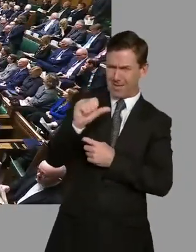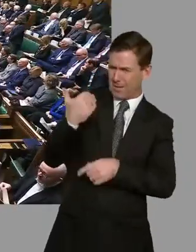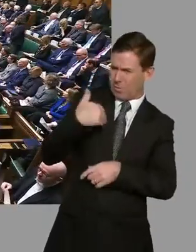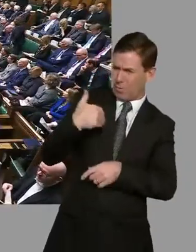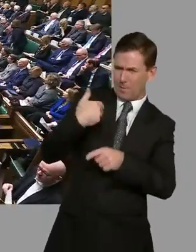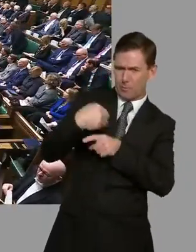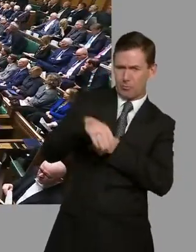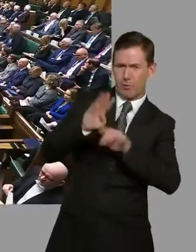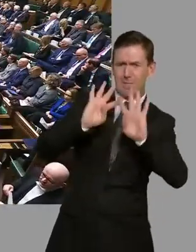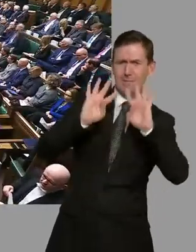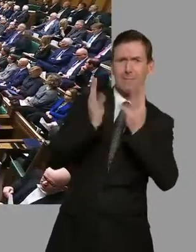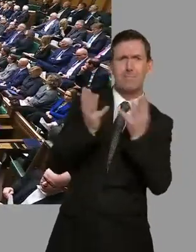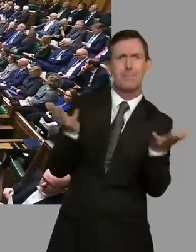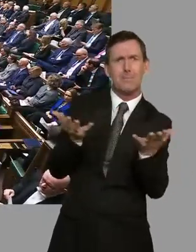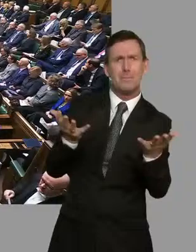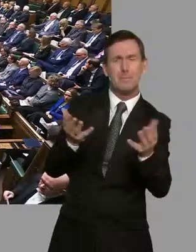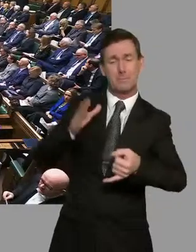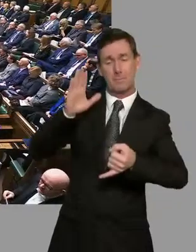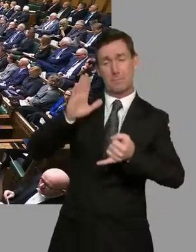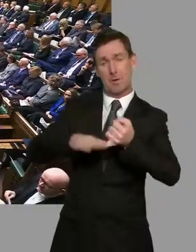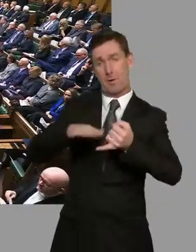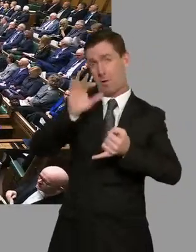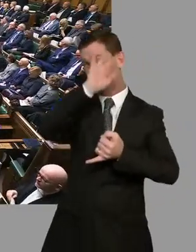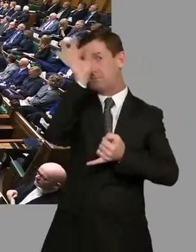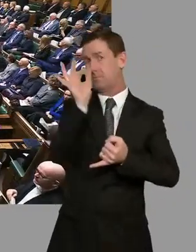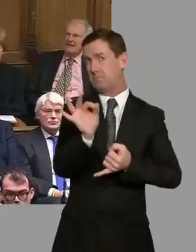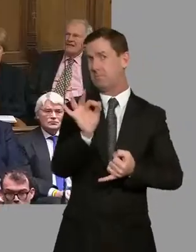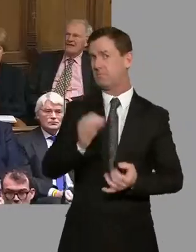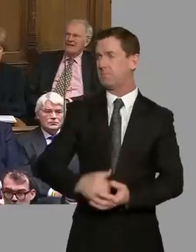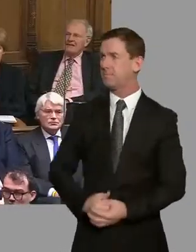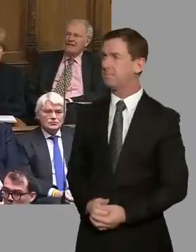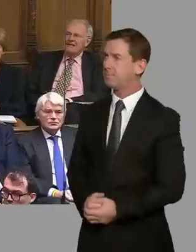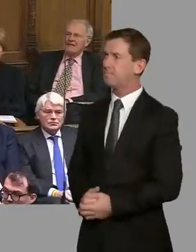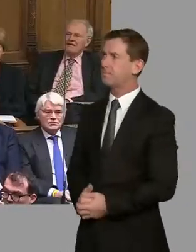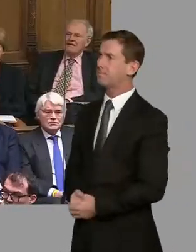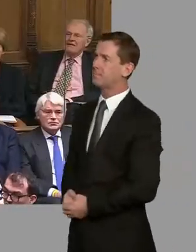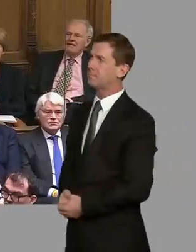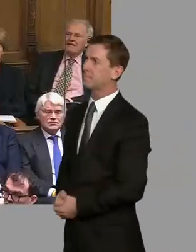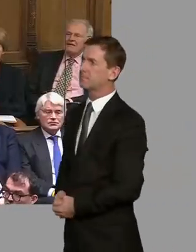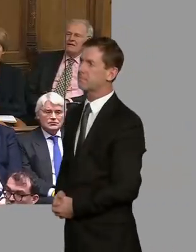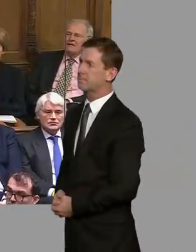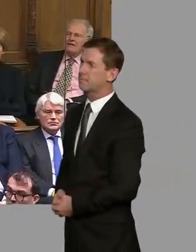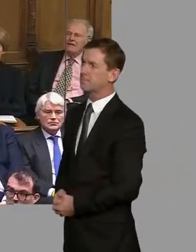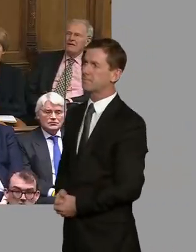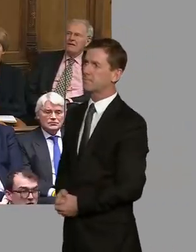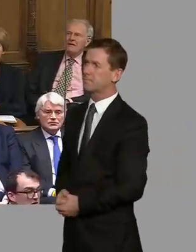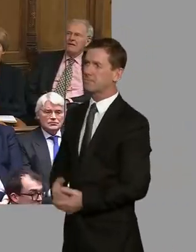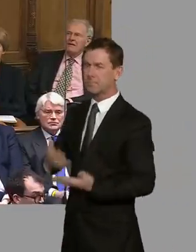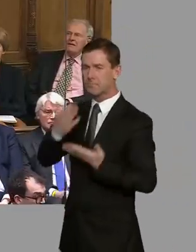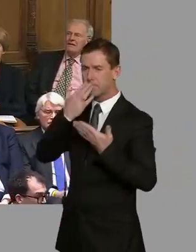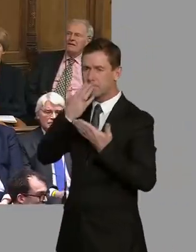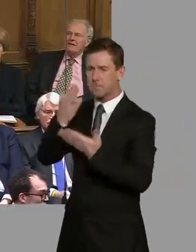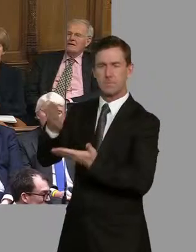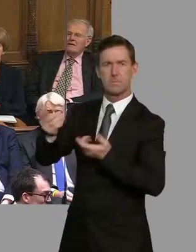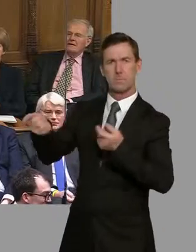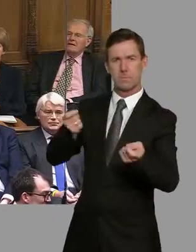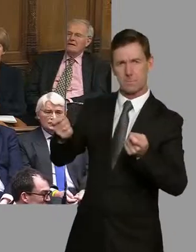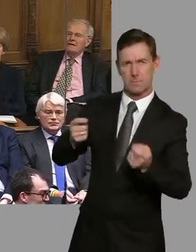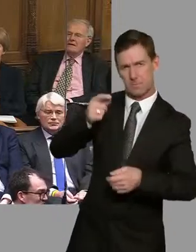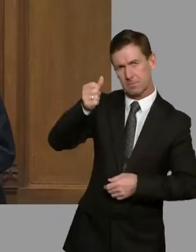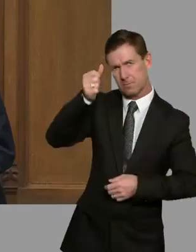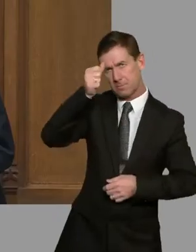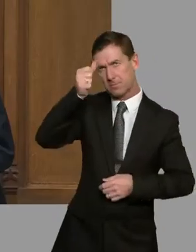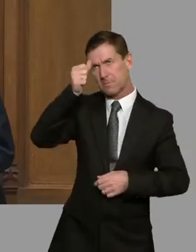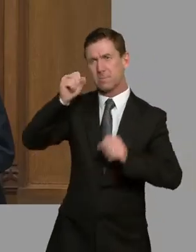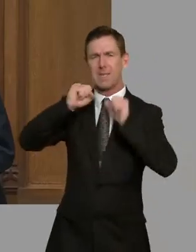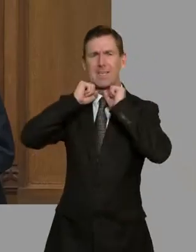Mr Speaker. Mr Speaker, setting aside the matter of grooming gangs, the opposition amendment on the order